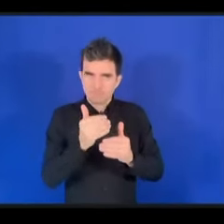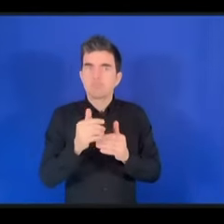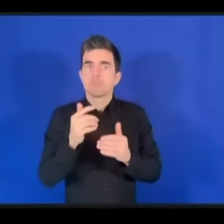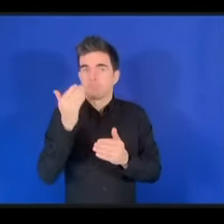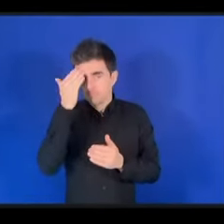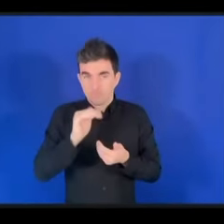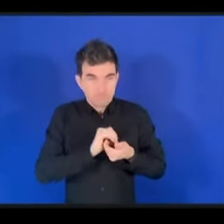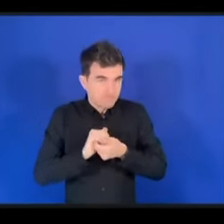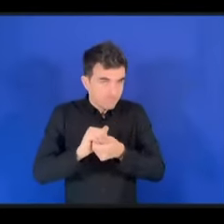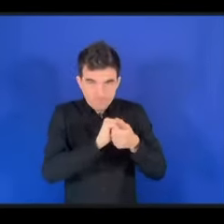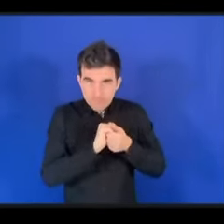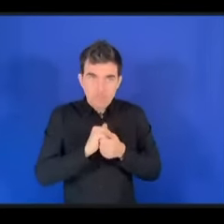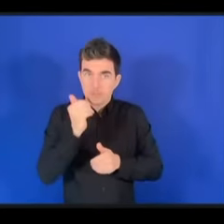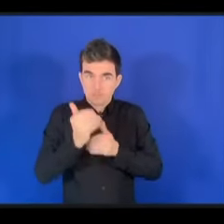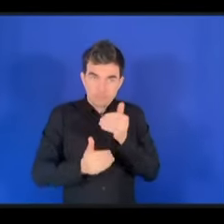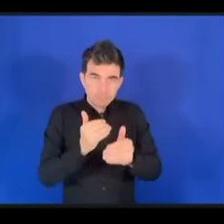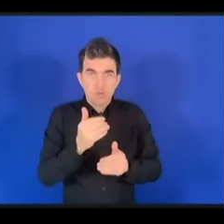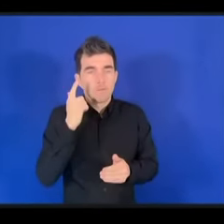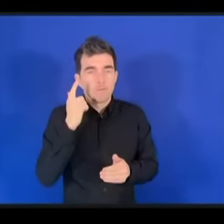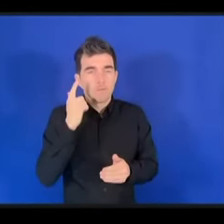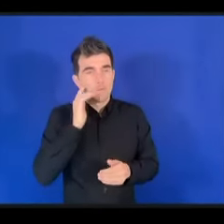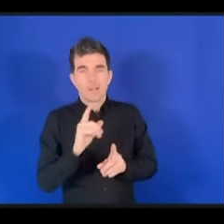but in other spaces such as ICANN,